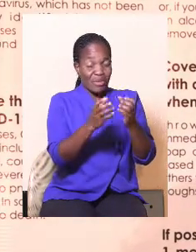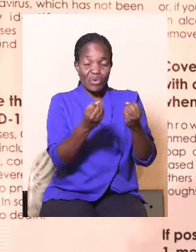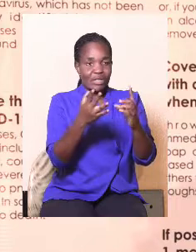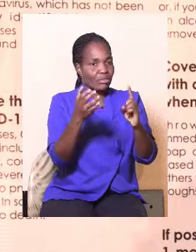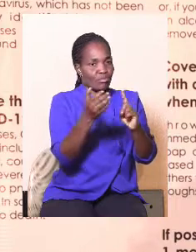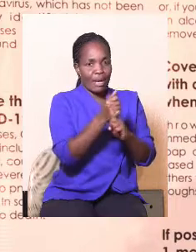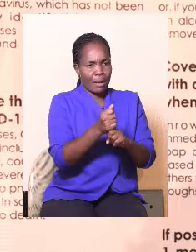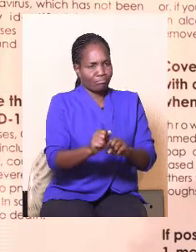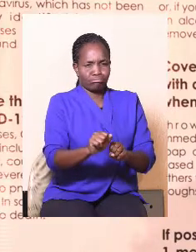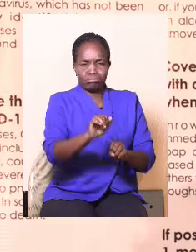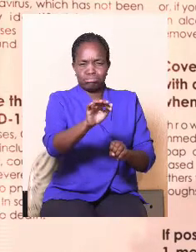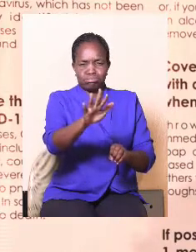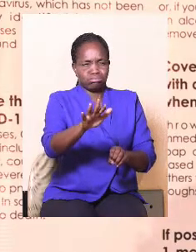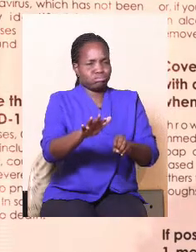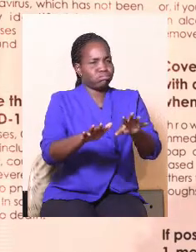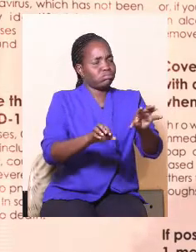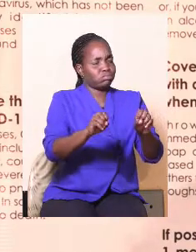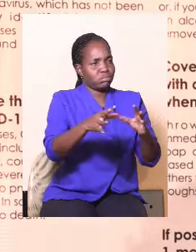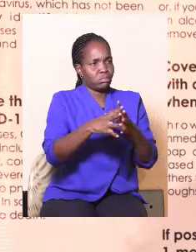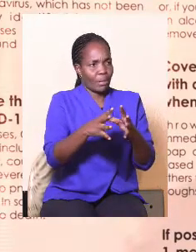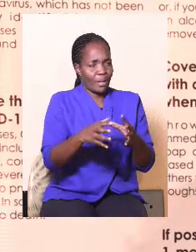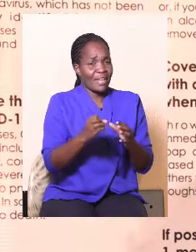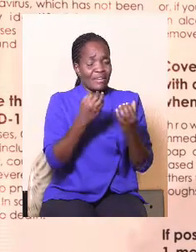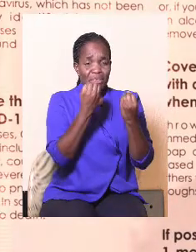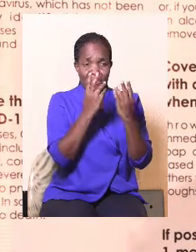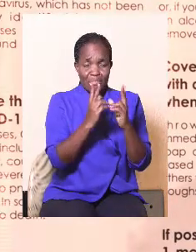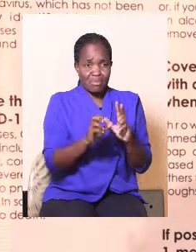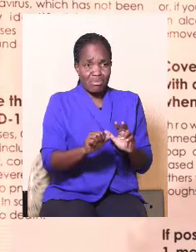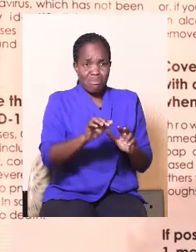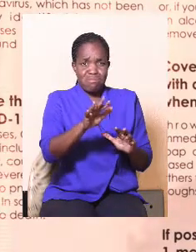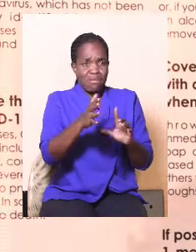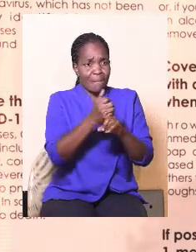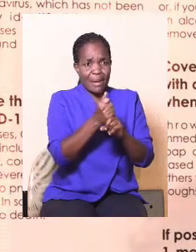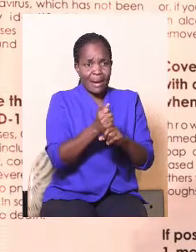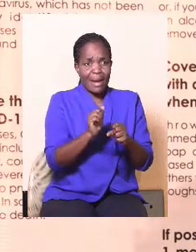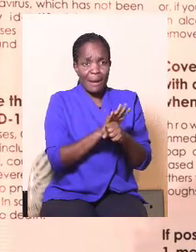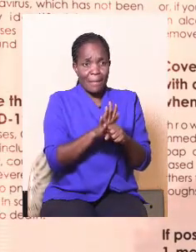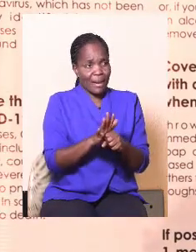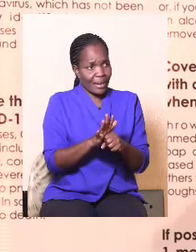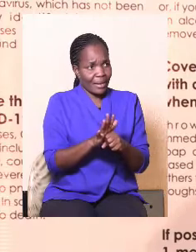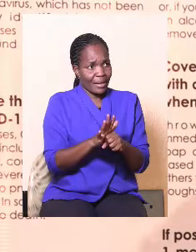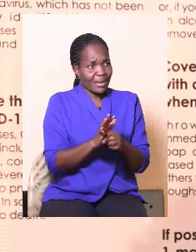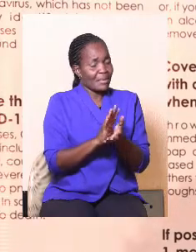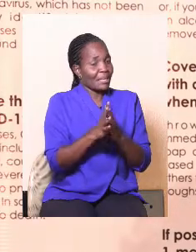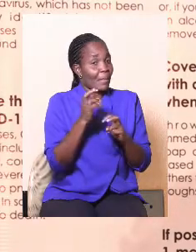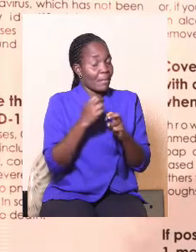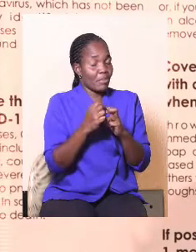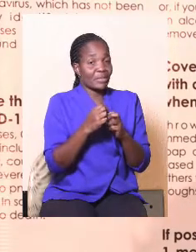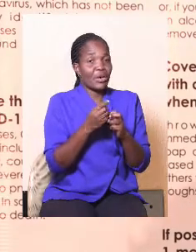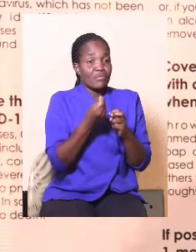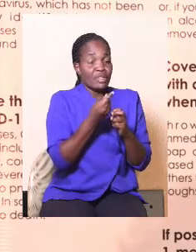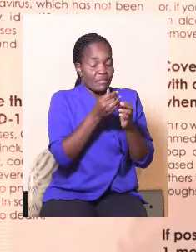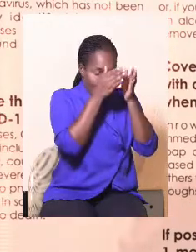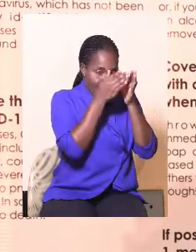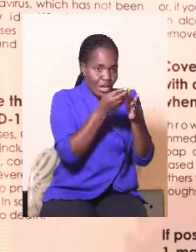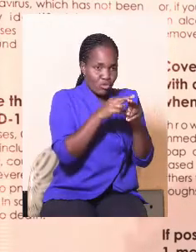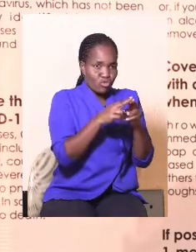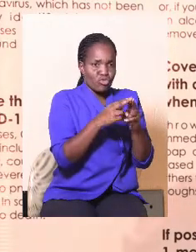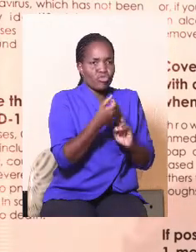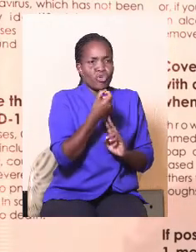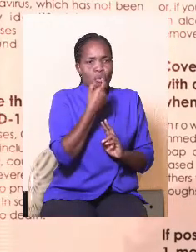of course, if many Namibians are infected, we will be in trouble, because it means you have to treat so many people, care for so